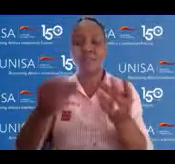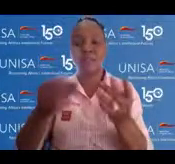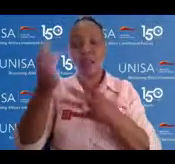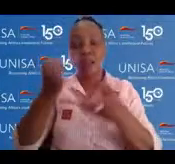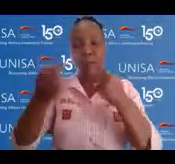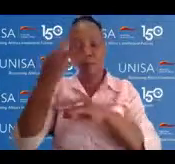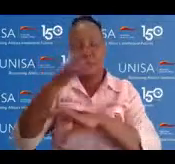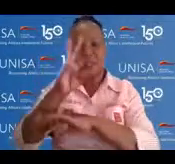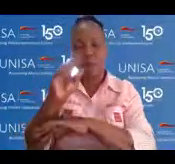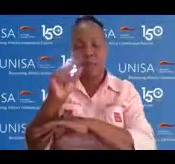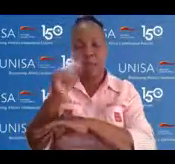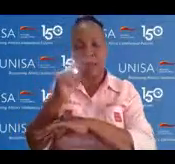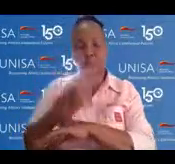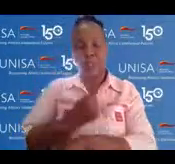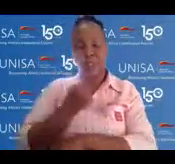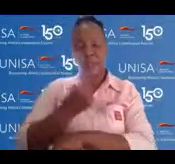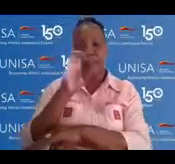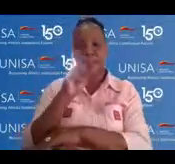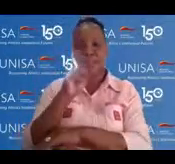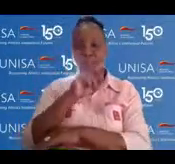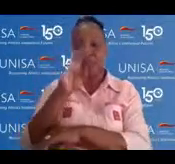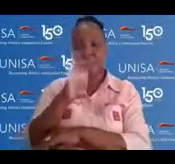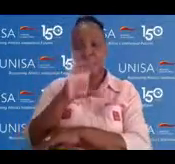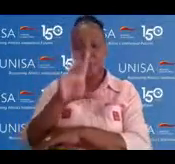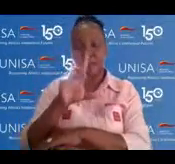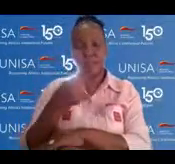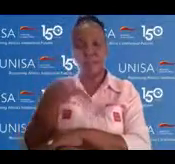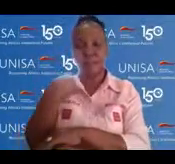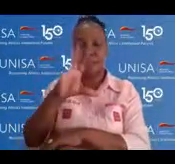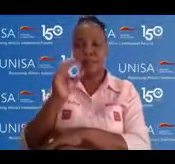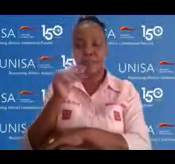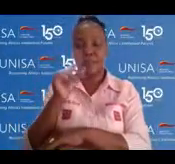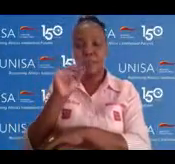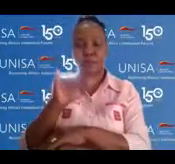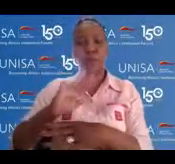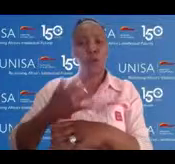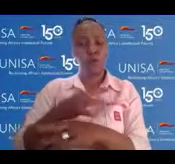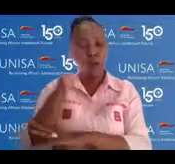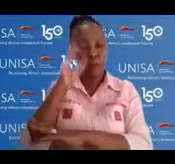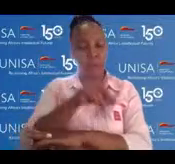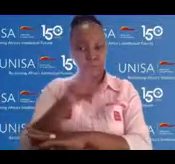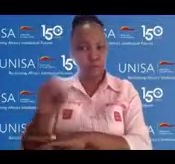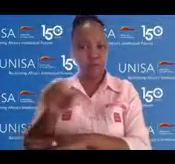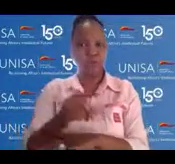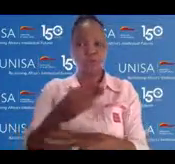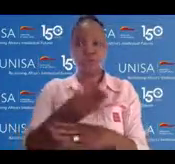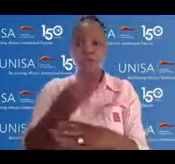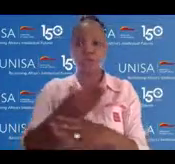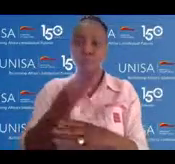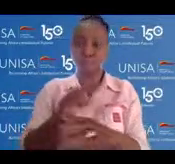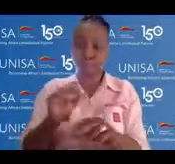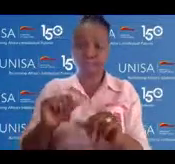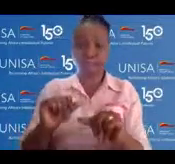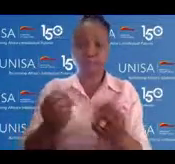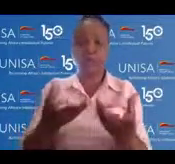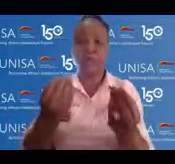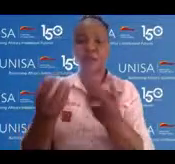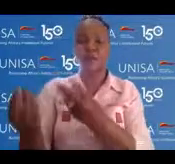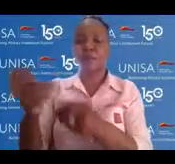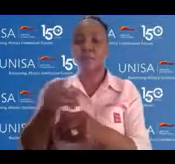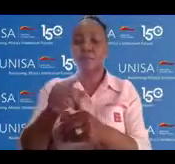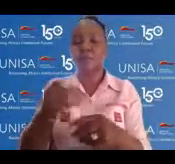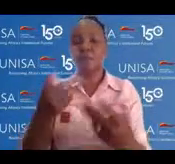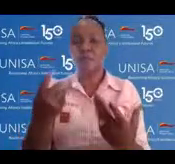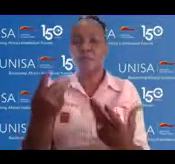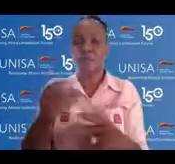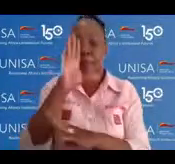Denzel Chetty, we want to remind you that you have worked hard to get to this point of the year, and we believe in your